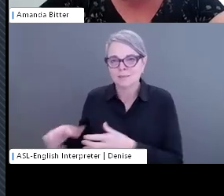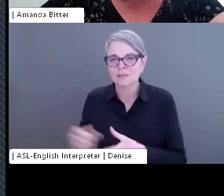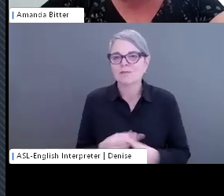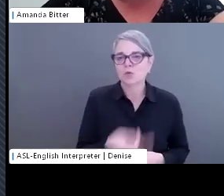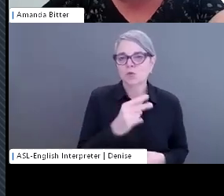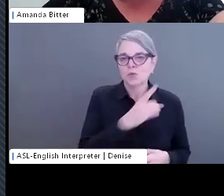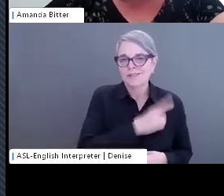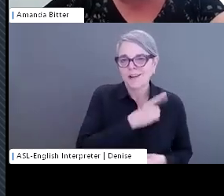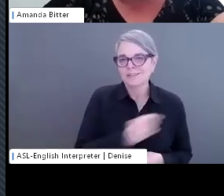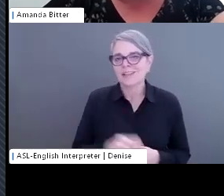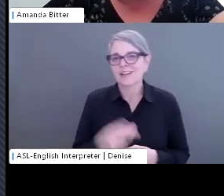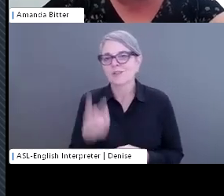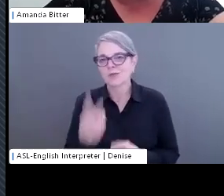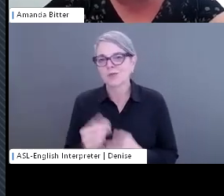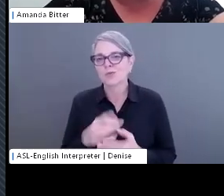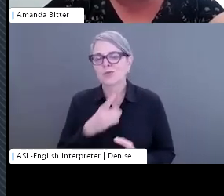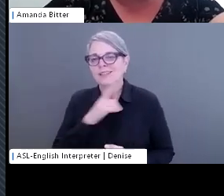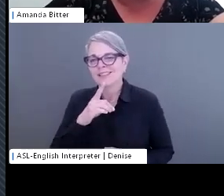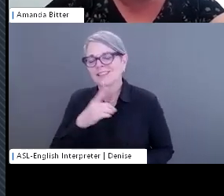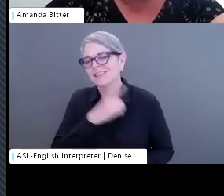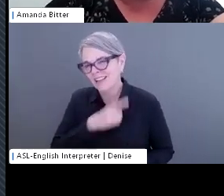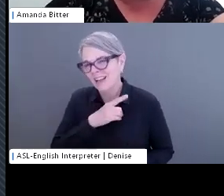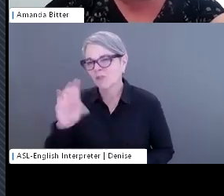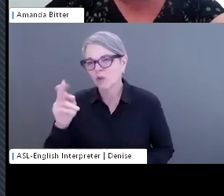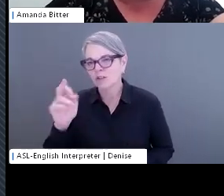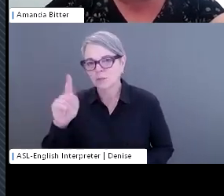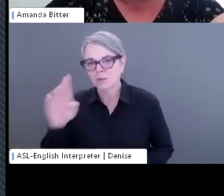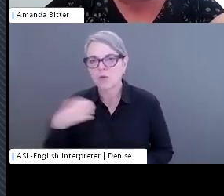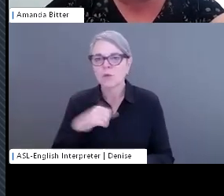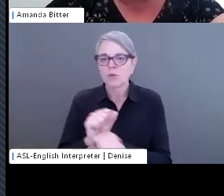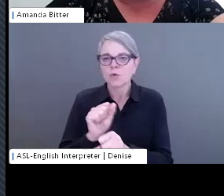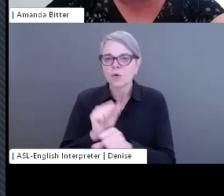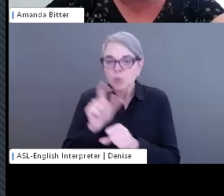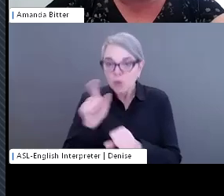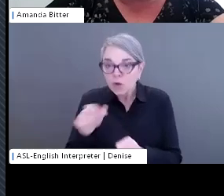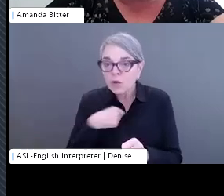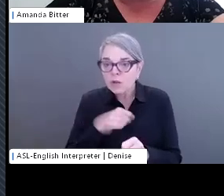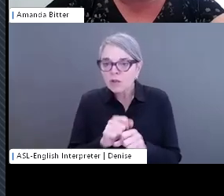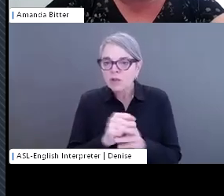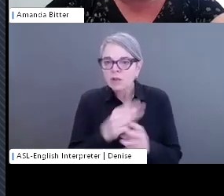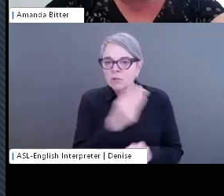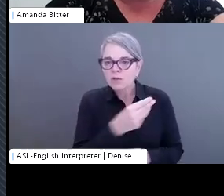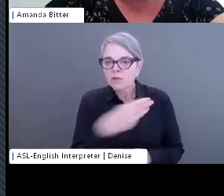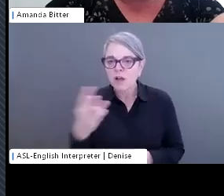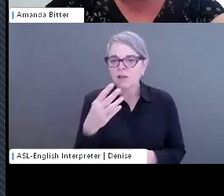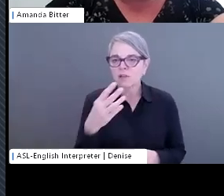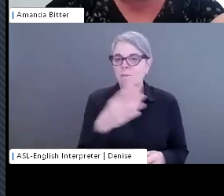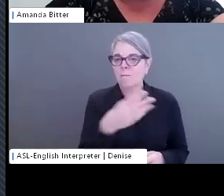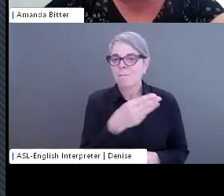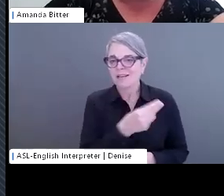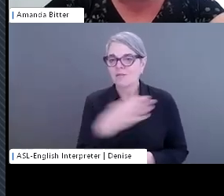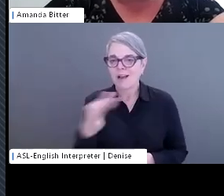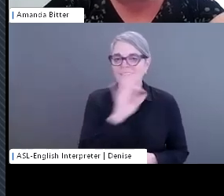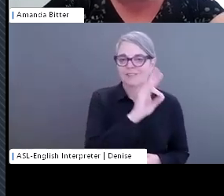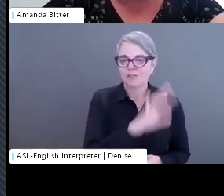Monday to Friday, 7 to 5 or 5 to 3 a.m. And we have 2 officers on call on the weekends. So these are just some of